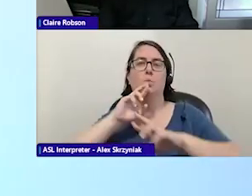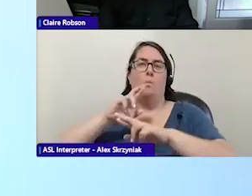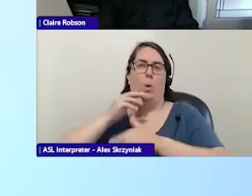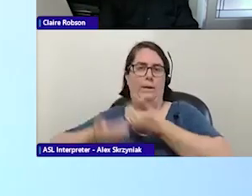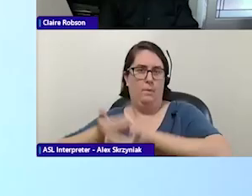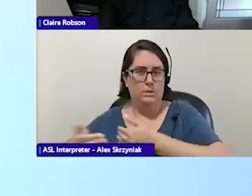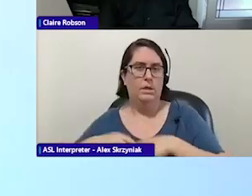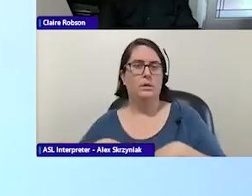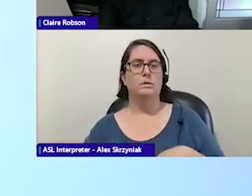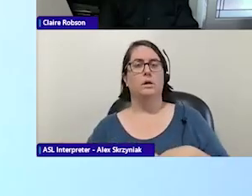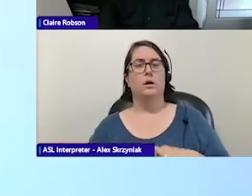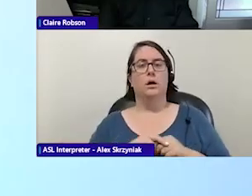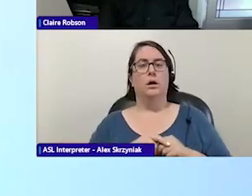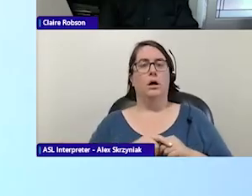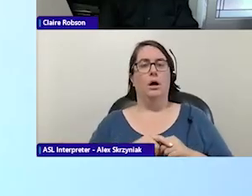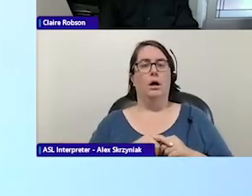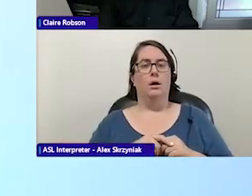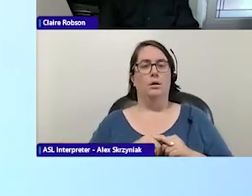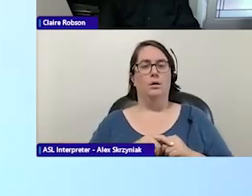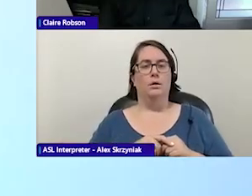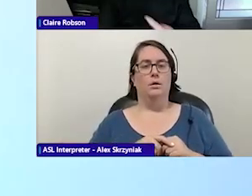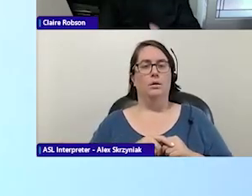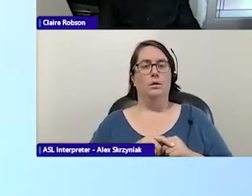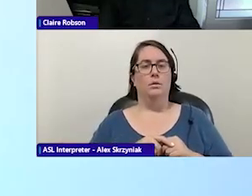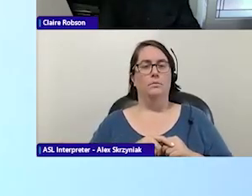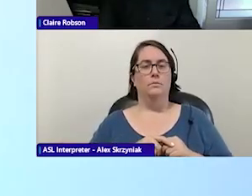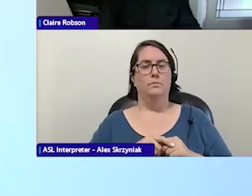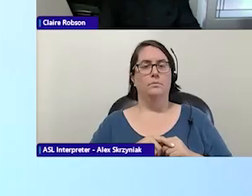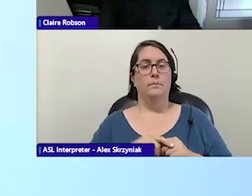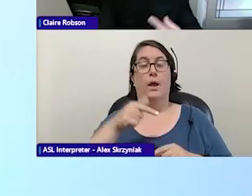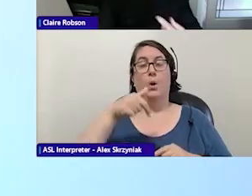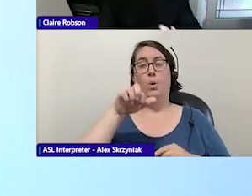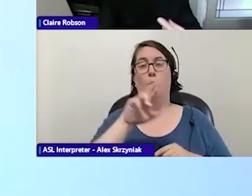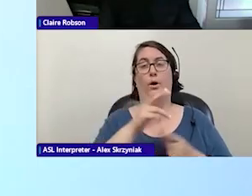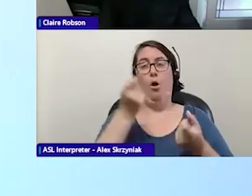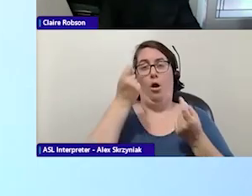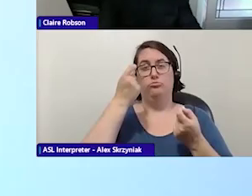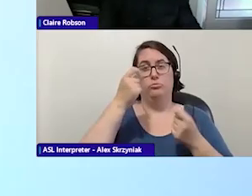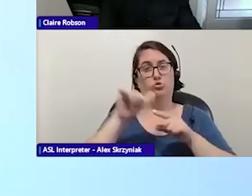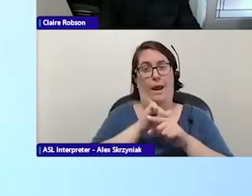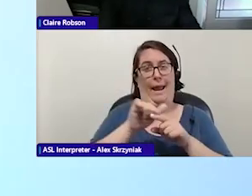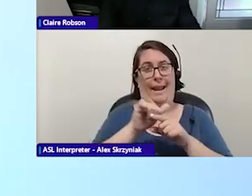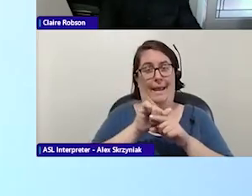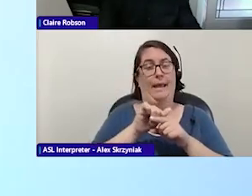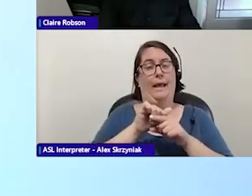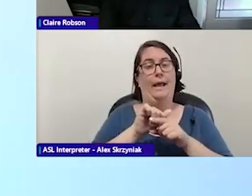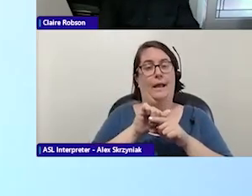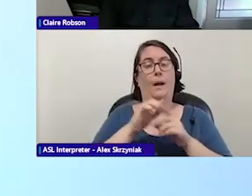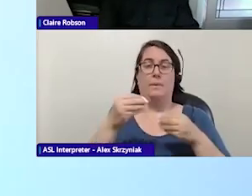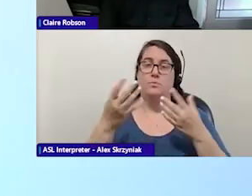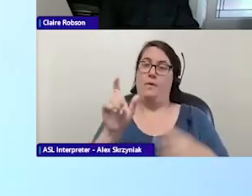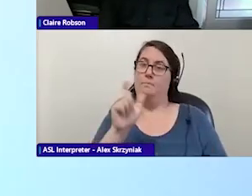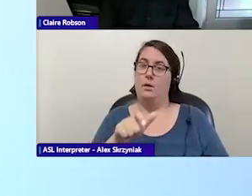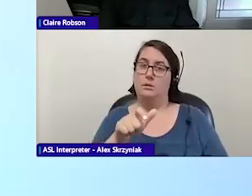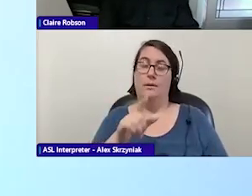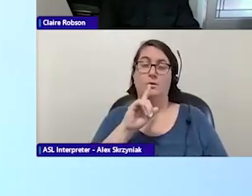all, particularly for on-the-ground staff. And this should be ongoing because there's a revolving